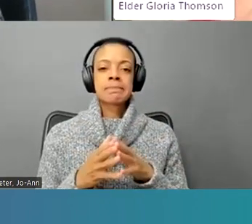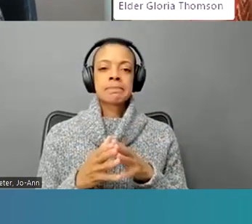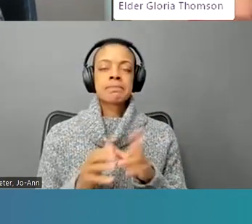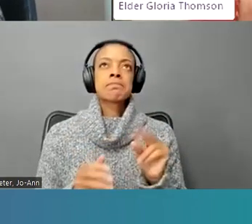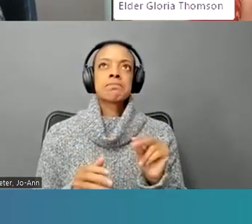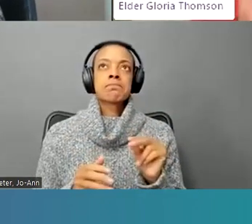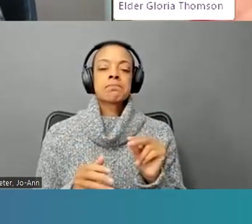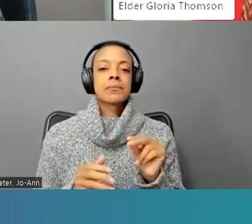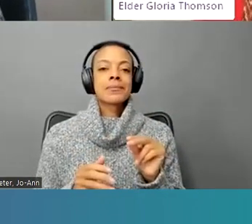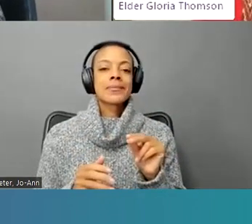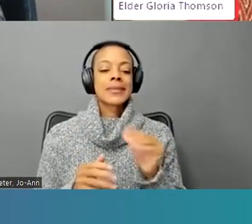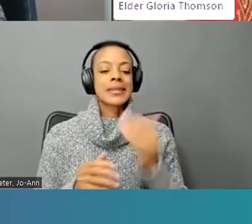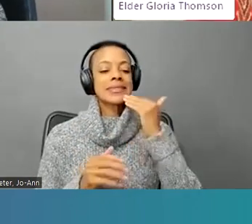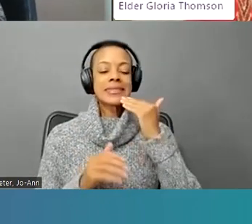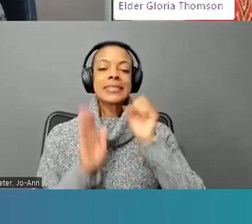it's an agreement. It's